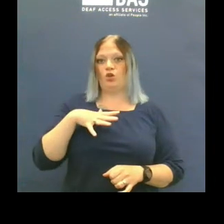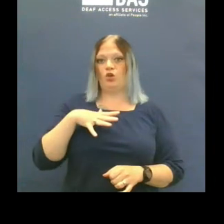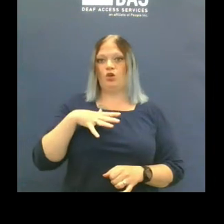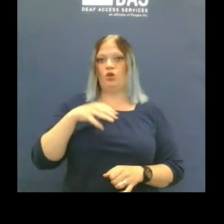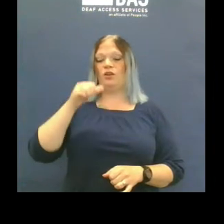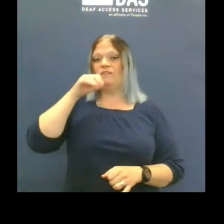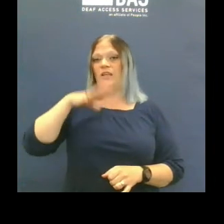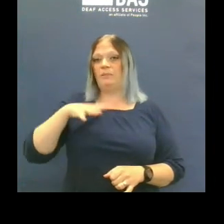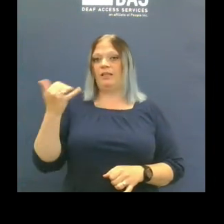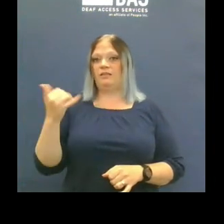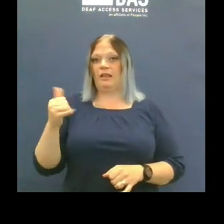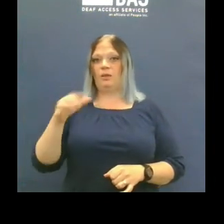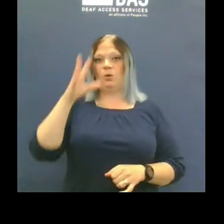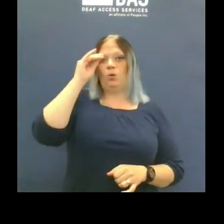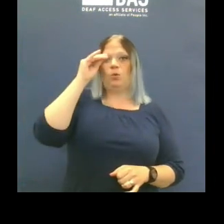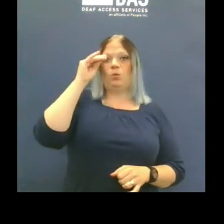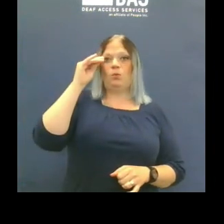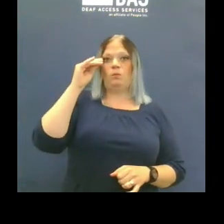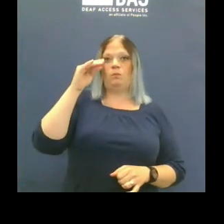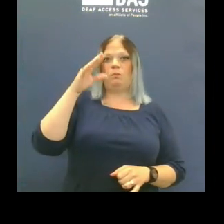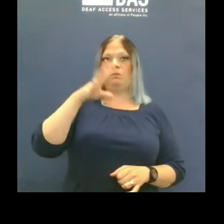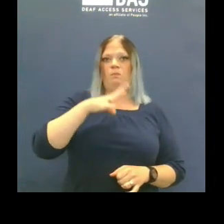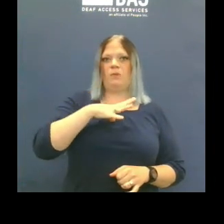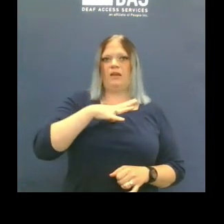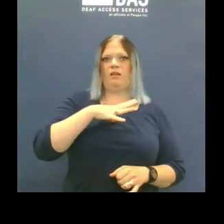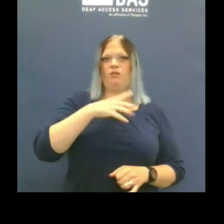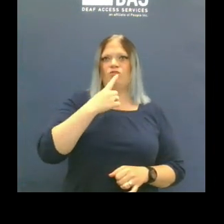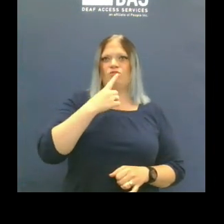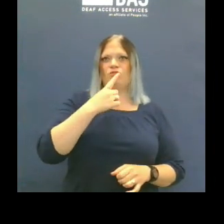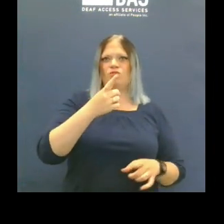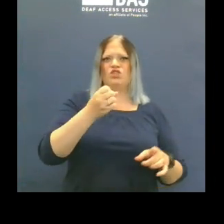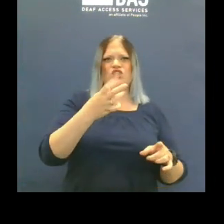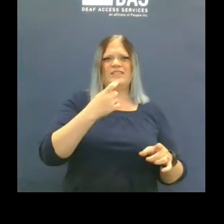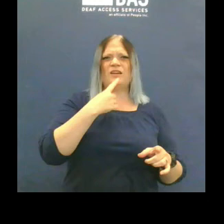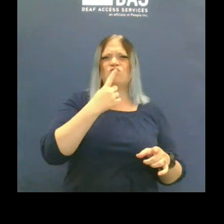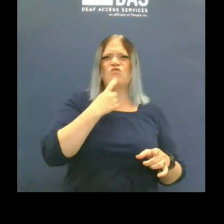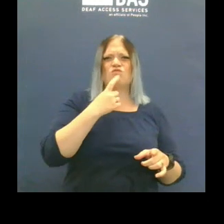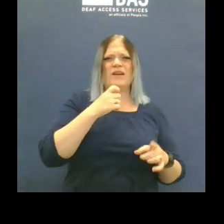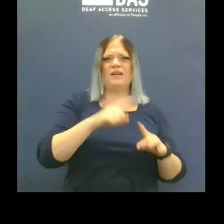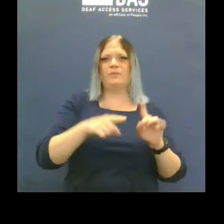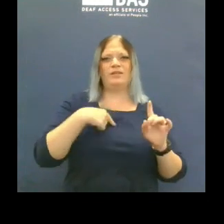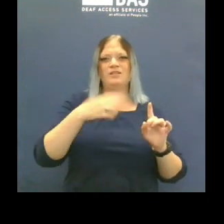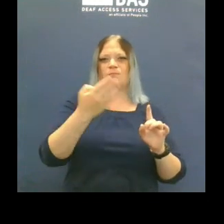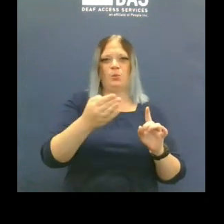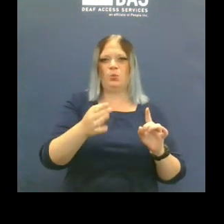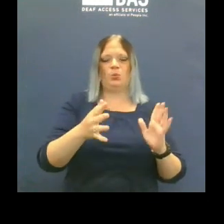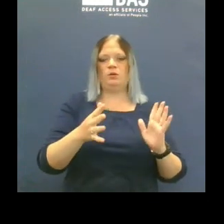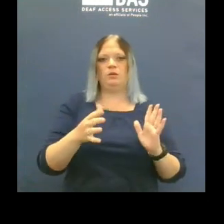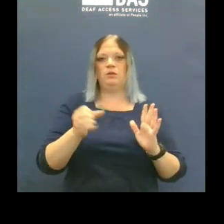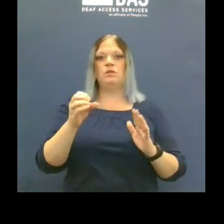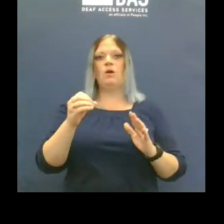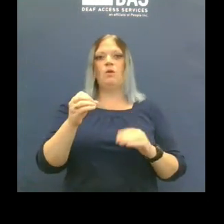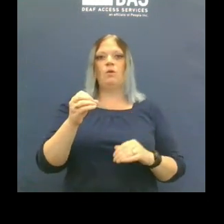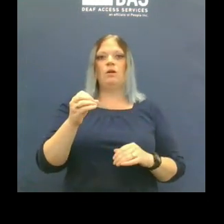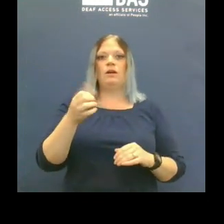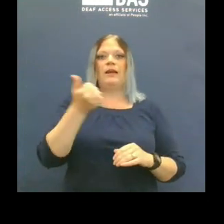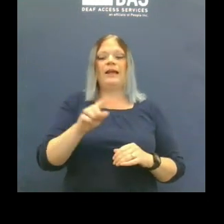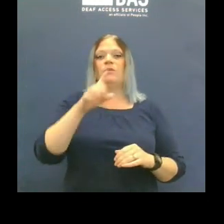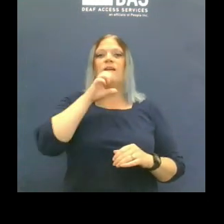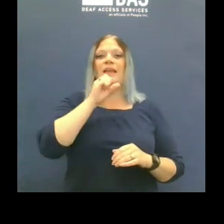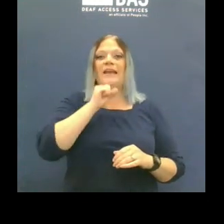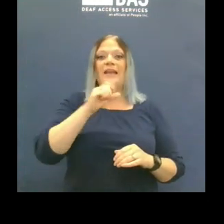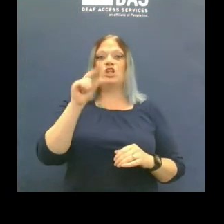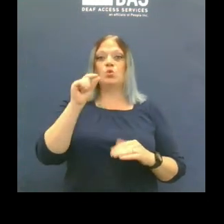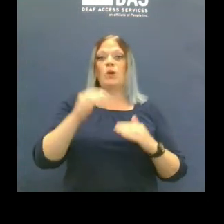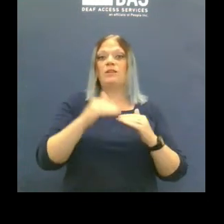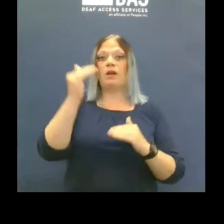are in yellow and males are in red. And you can see that there's anybody who is age 20 and